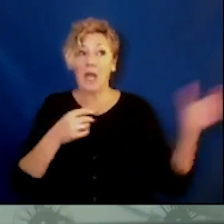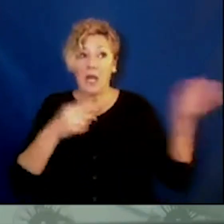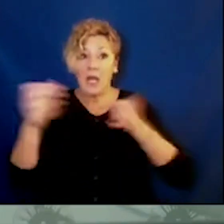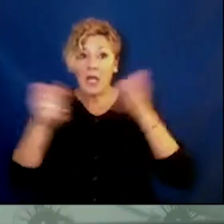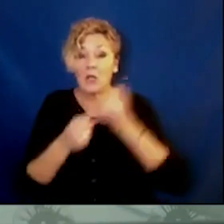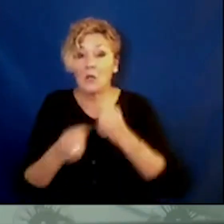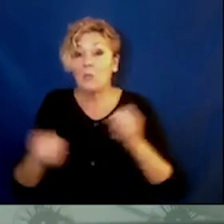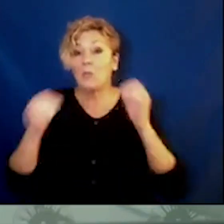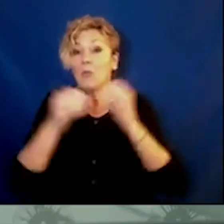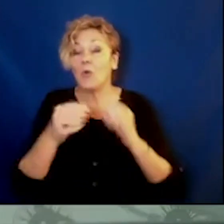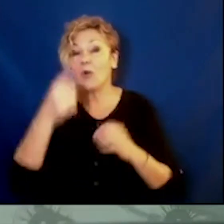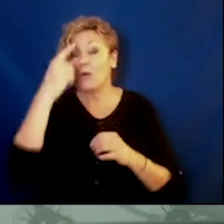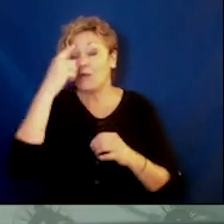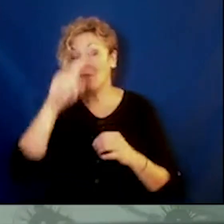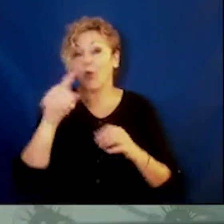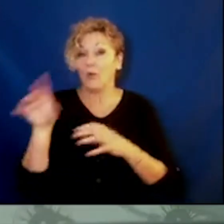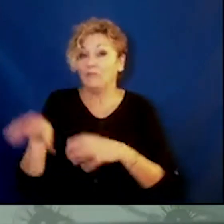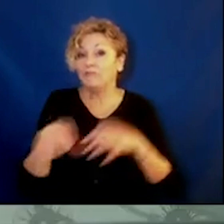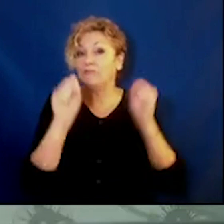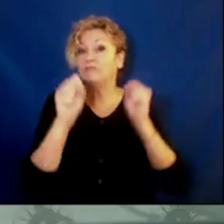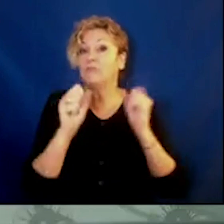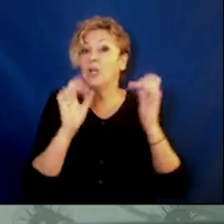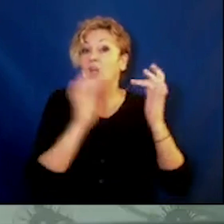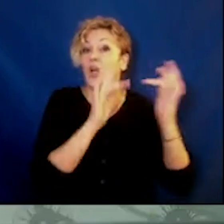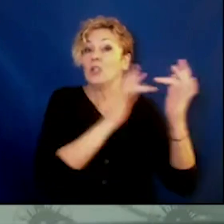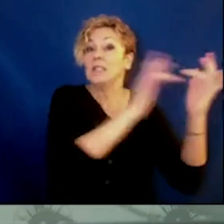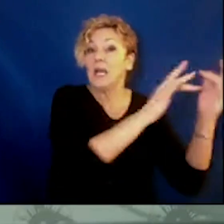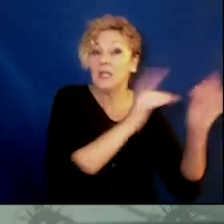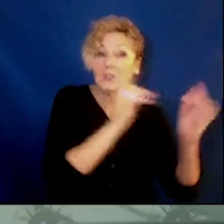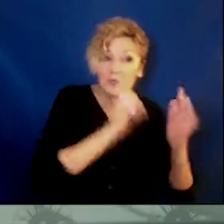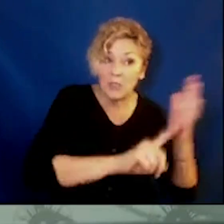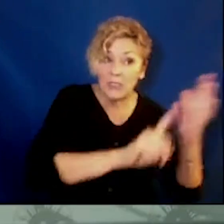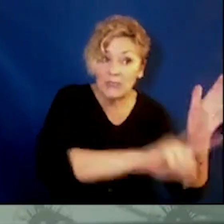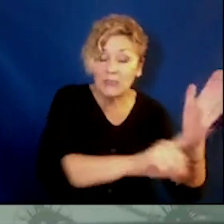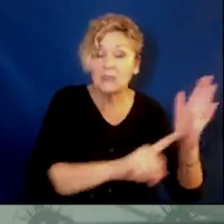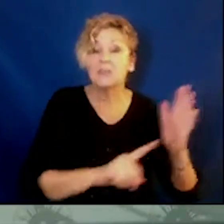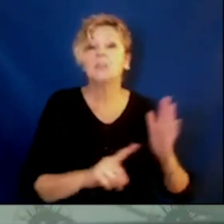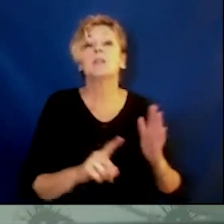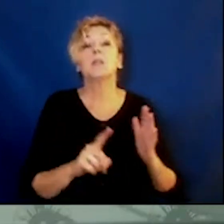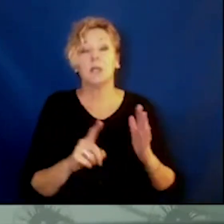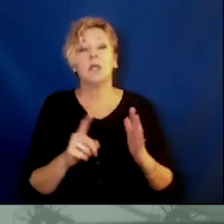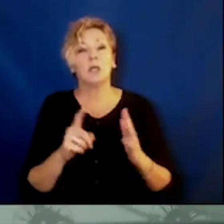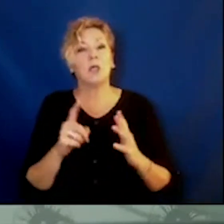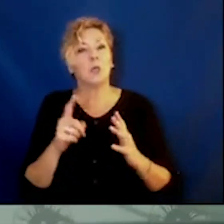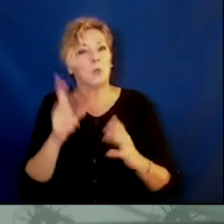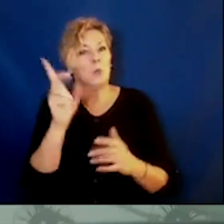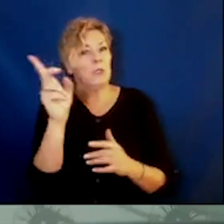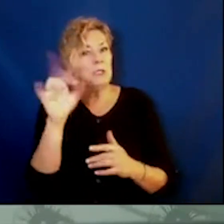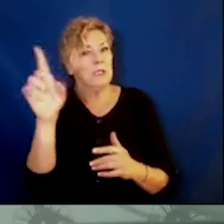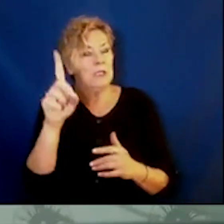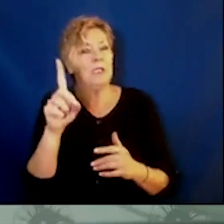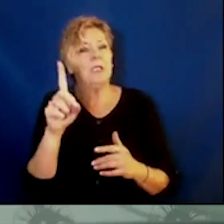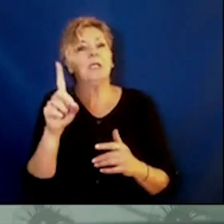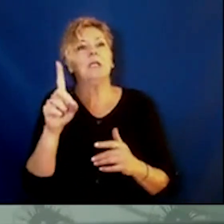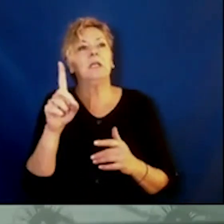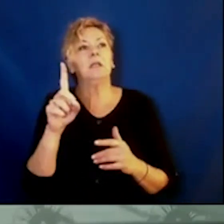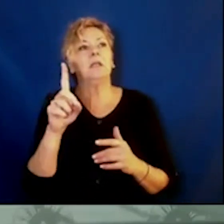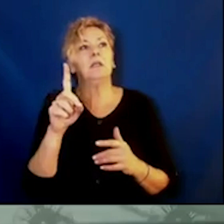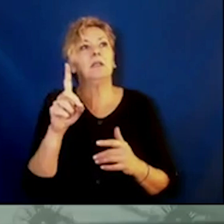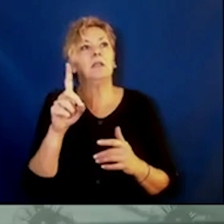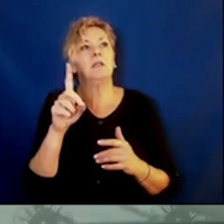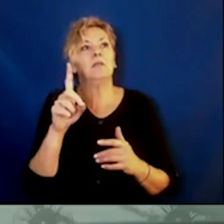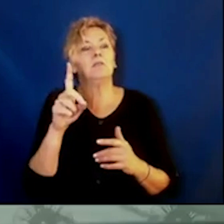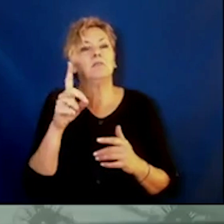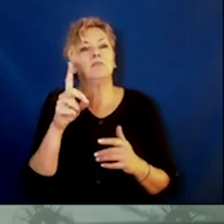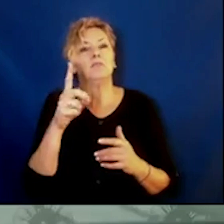their, in some ways, their specialty in life. We're going to follow their advice first